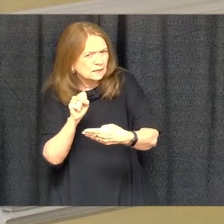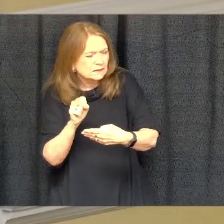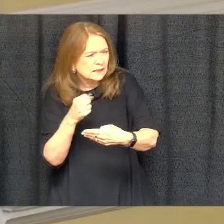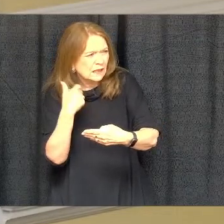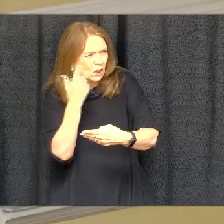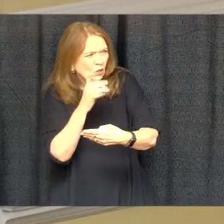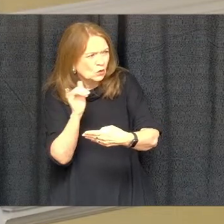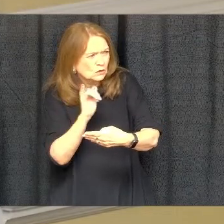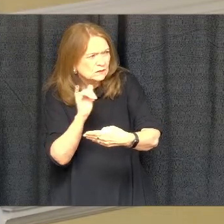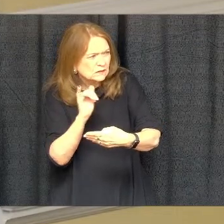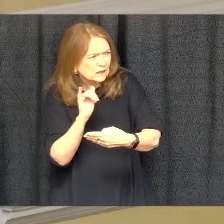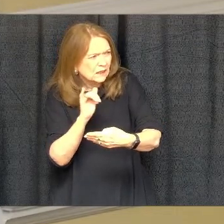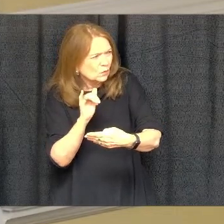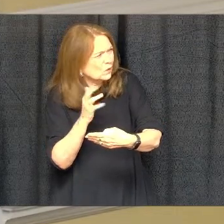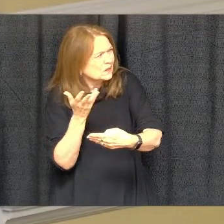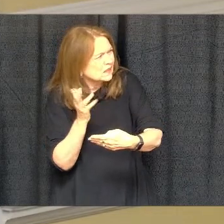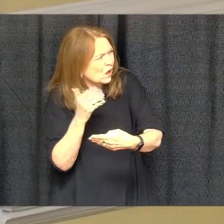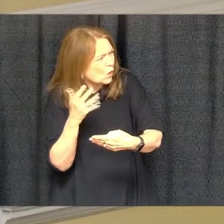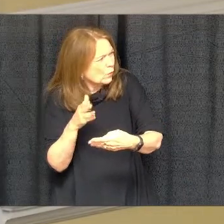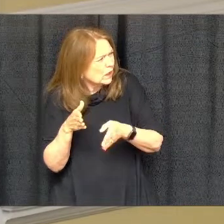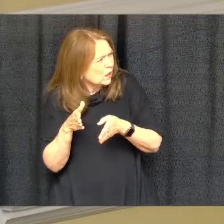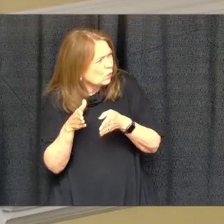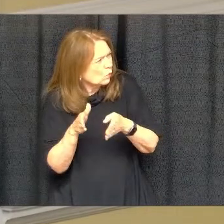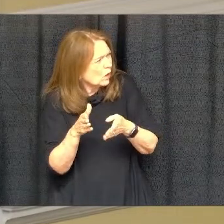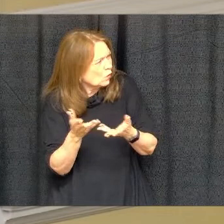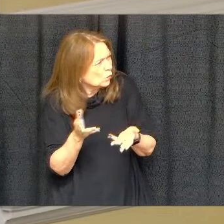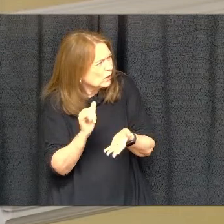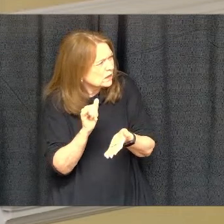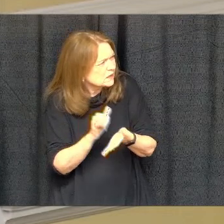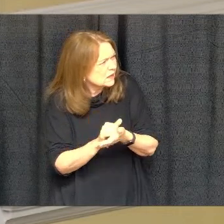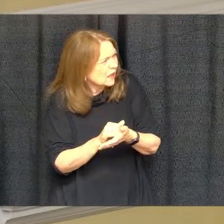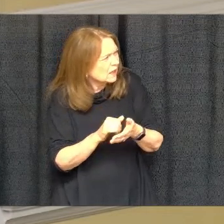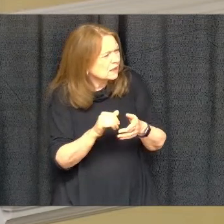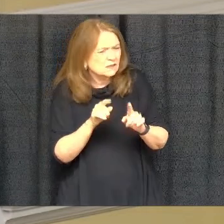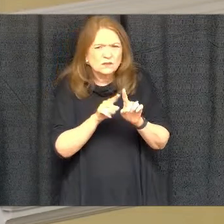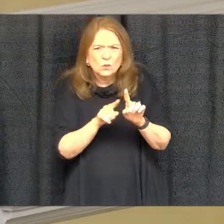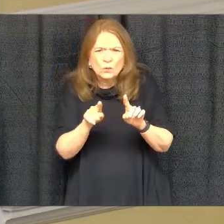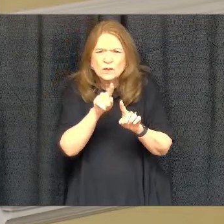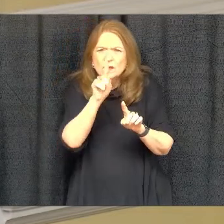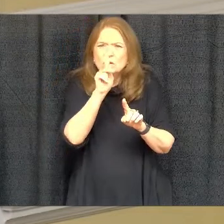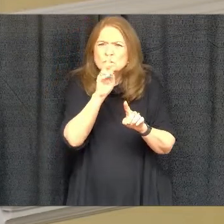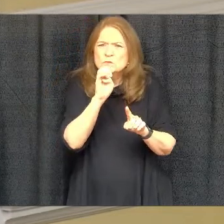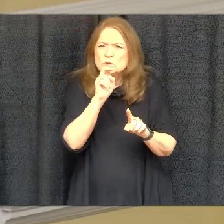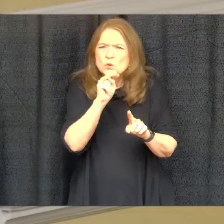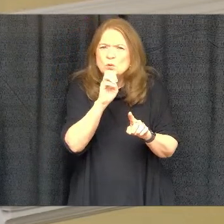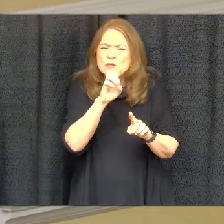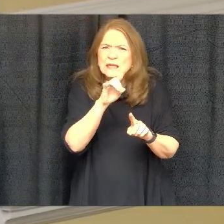like it's being rezoned. Is that already a road, or is that it's going up to Kennedy Lane?